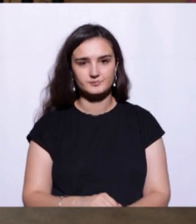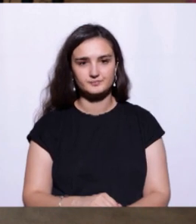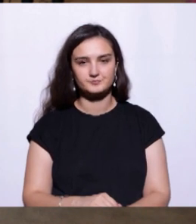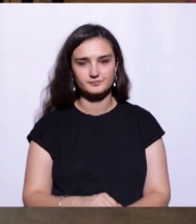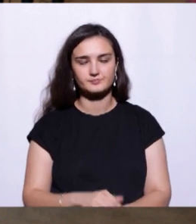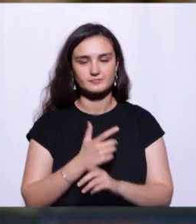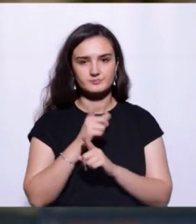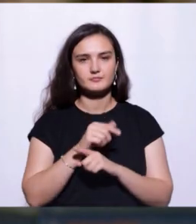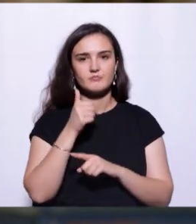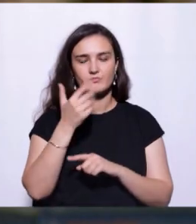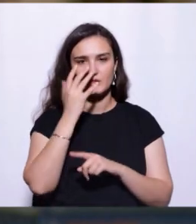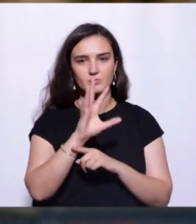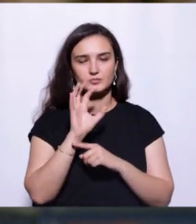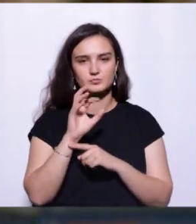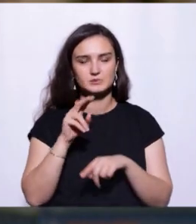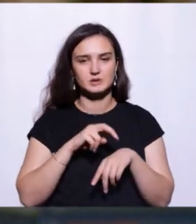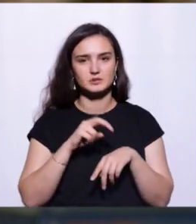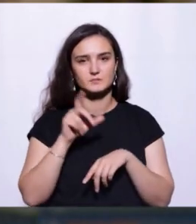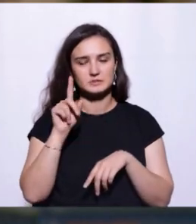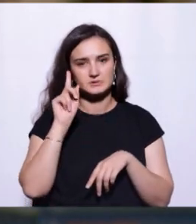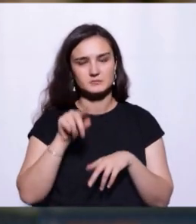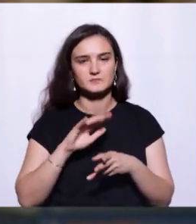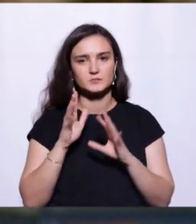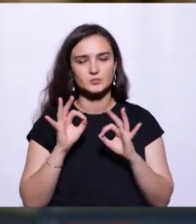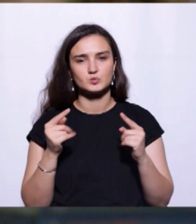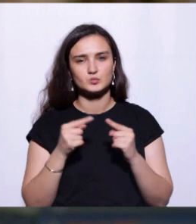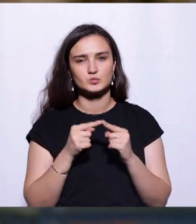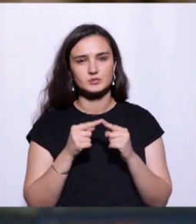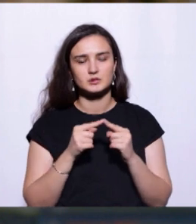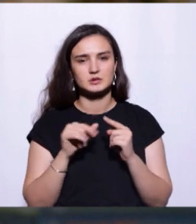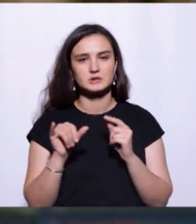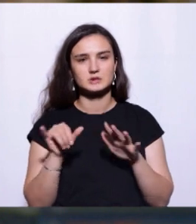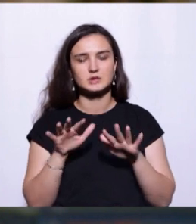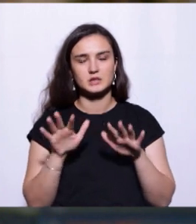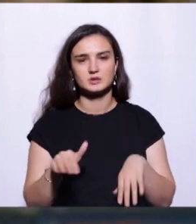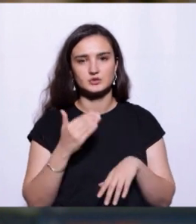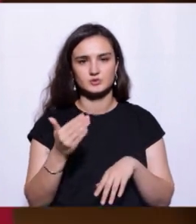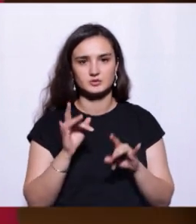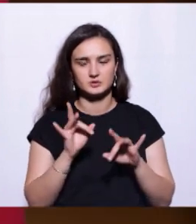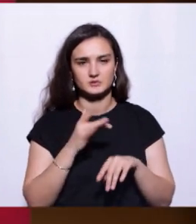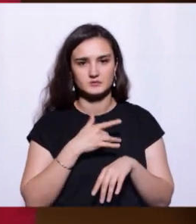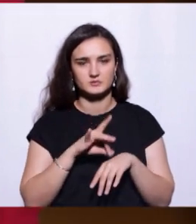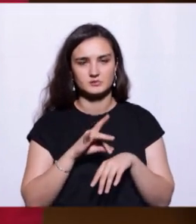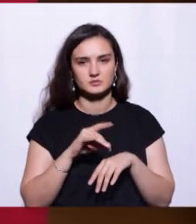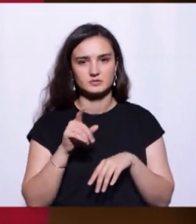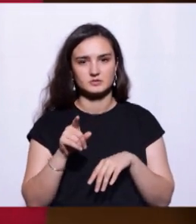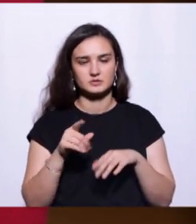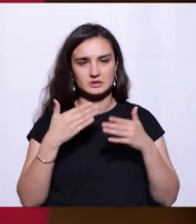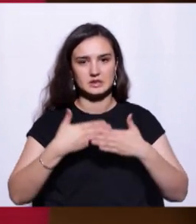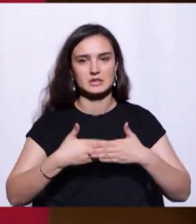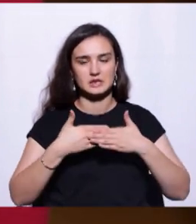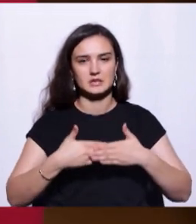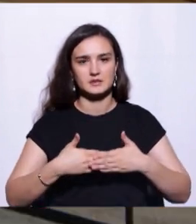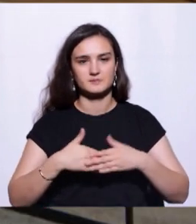takes very good pictures so the doctor knows exactly where you are hurt. X-ray,